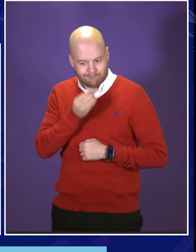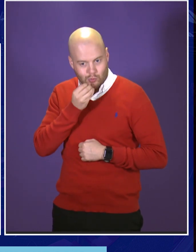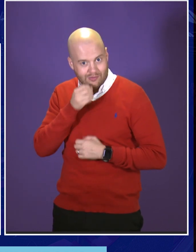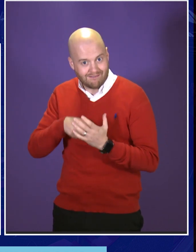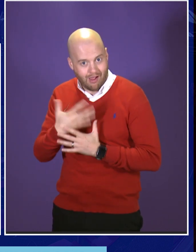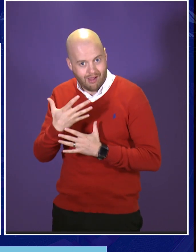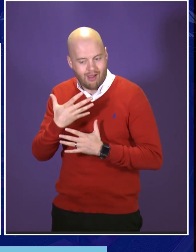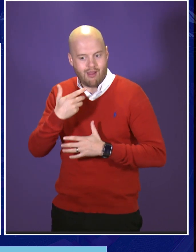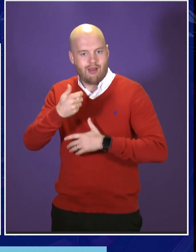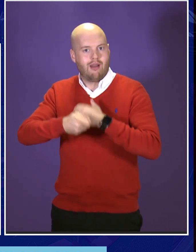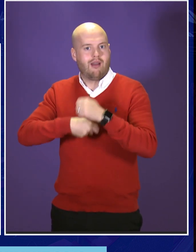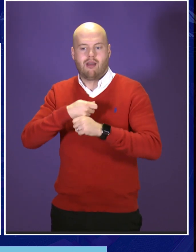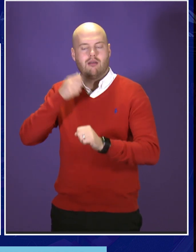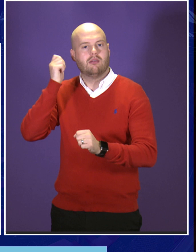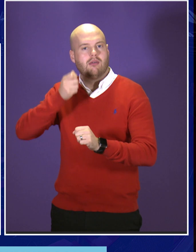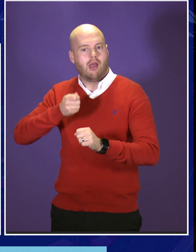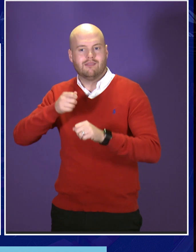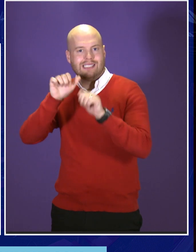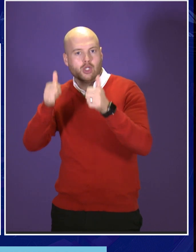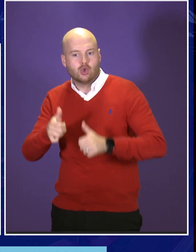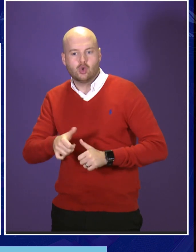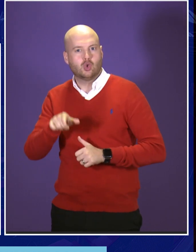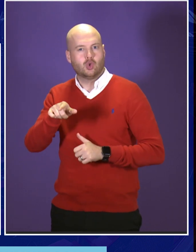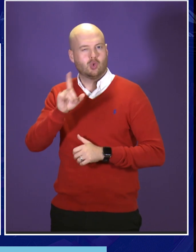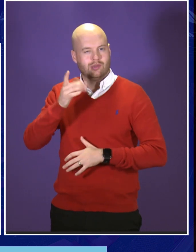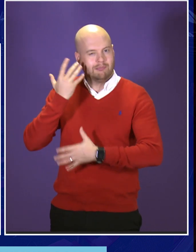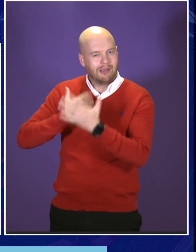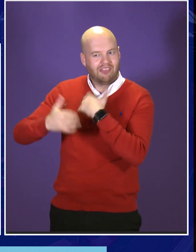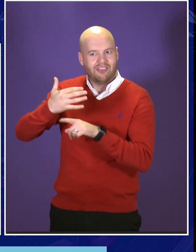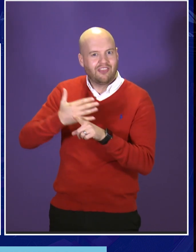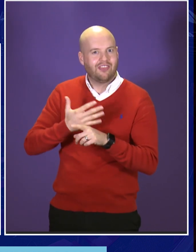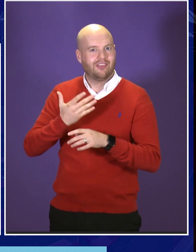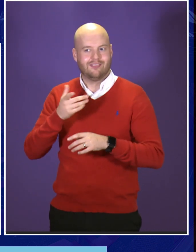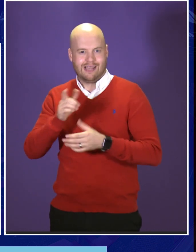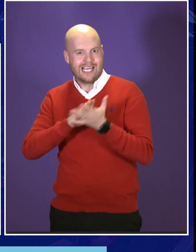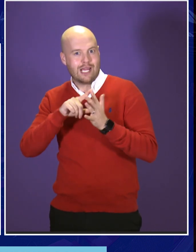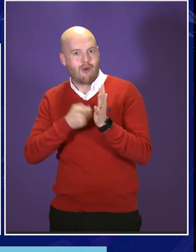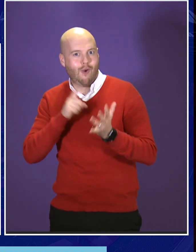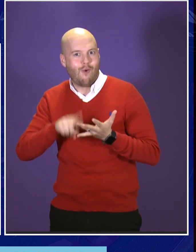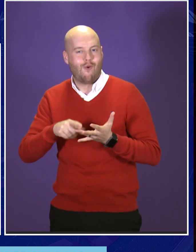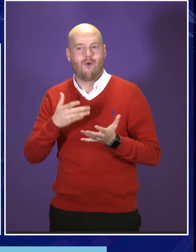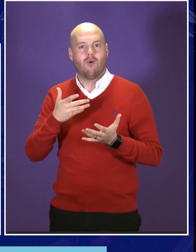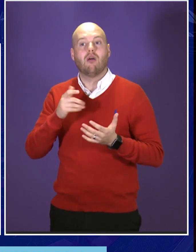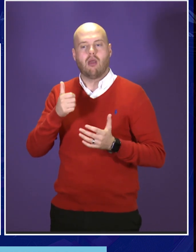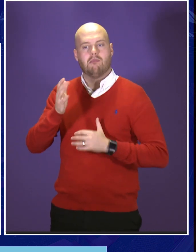and then carved statues of myths and heroes. And we built monuments to last